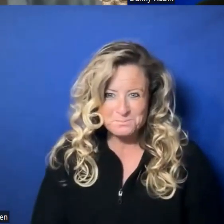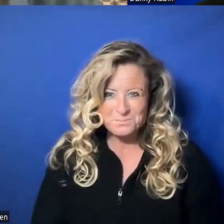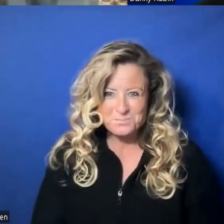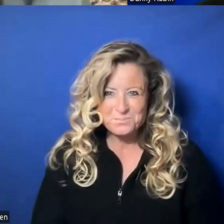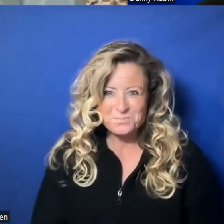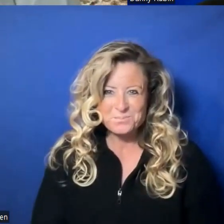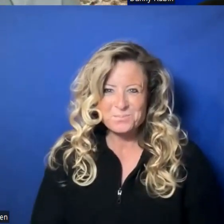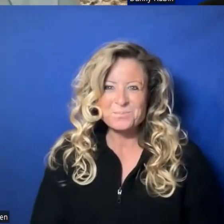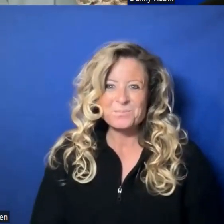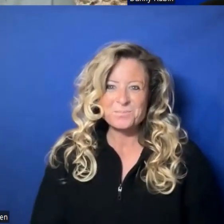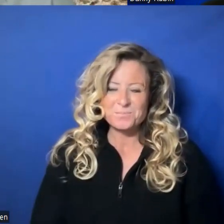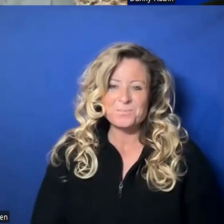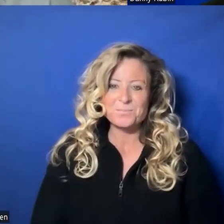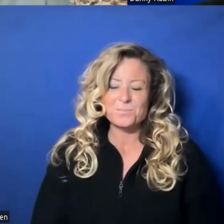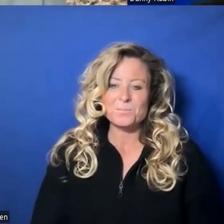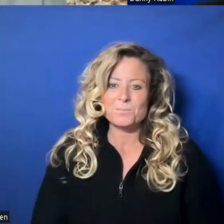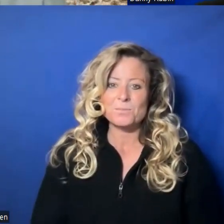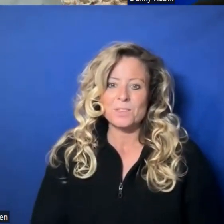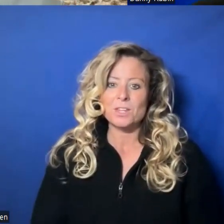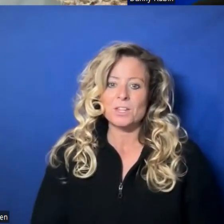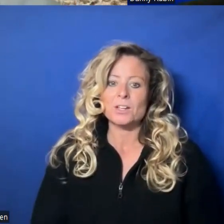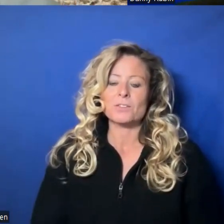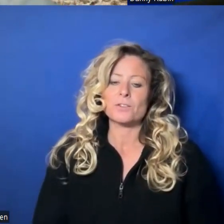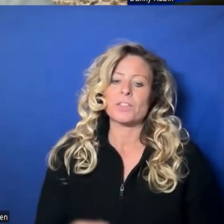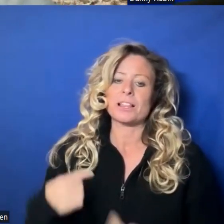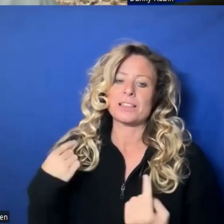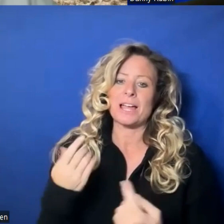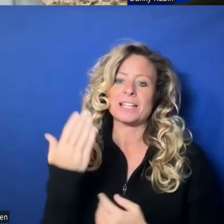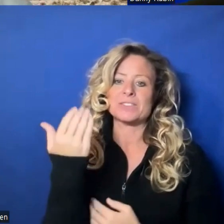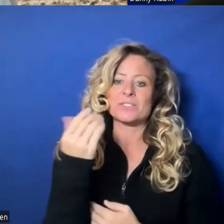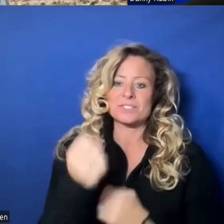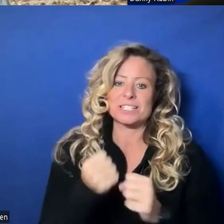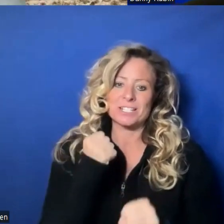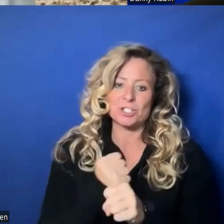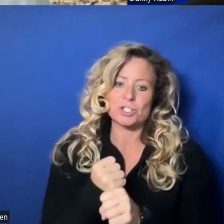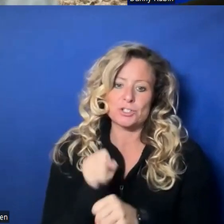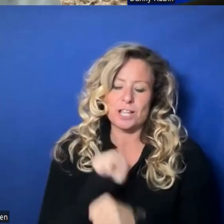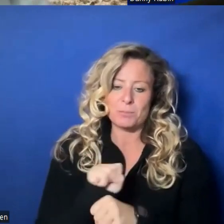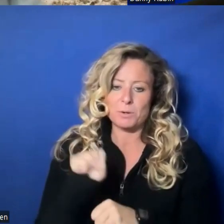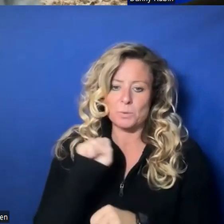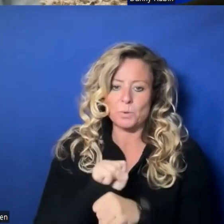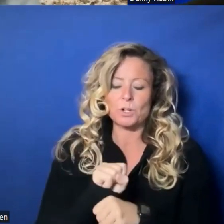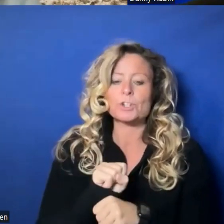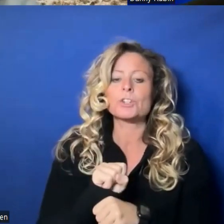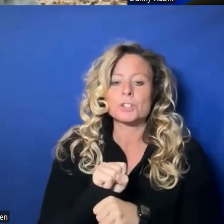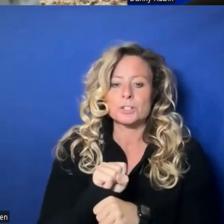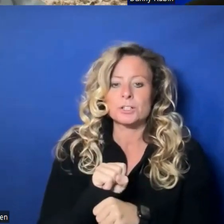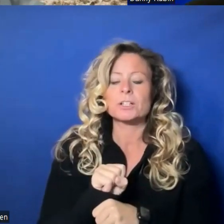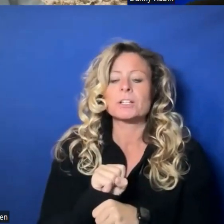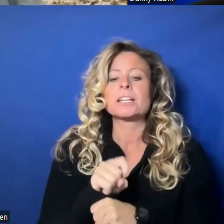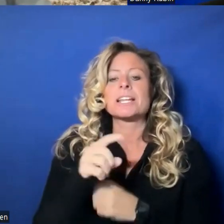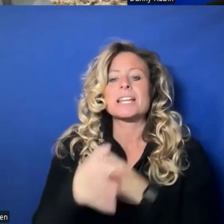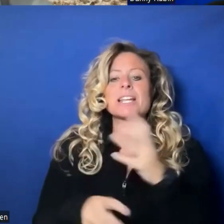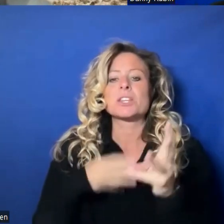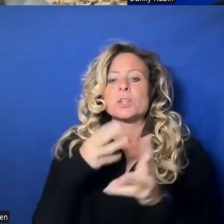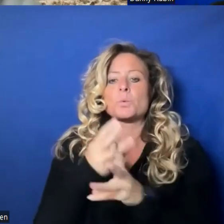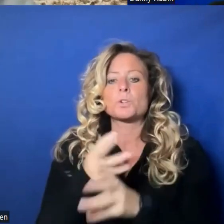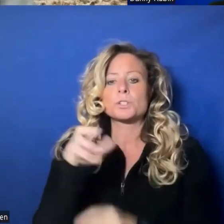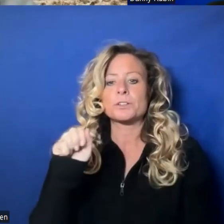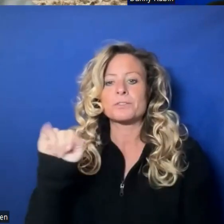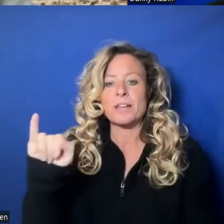So for the last 15 years, I have been working in this world of as